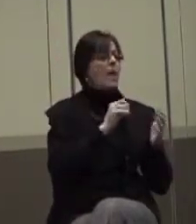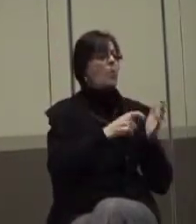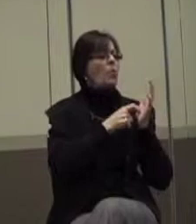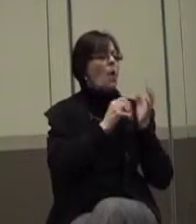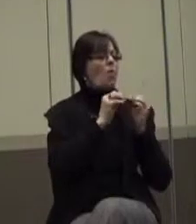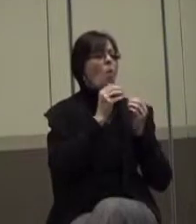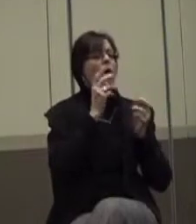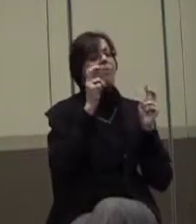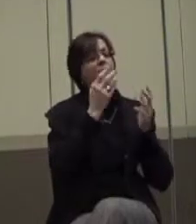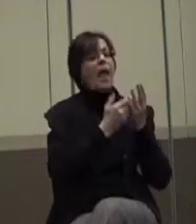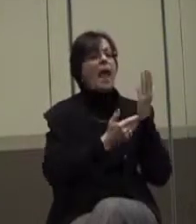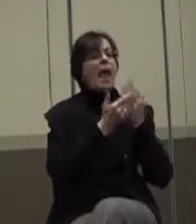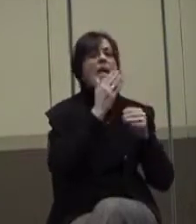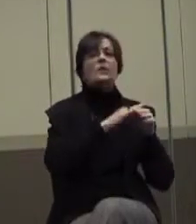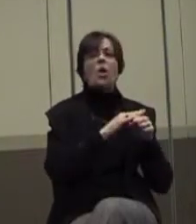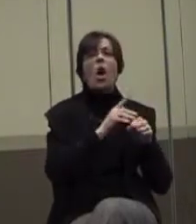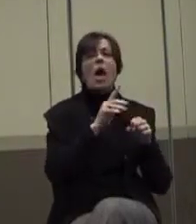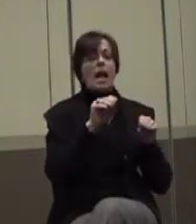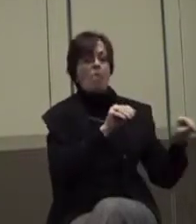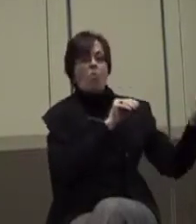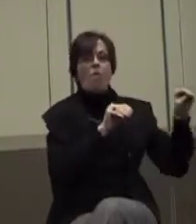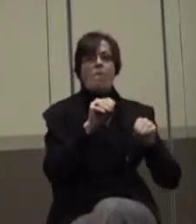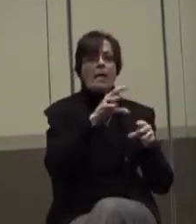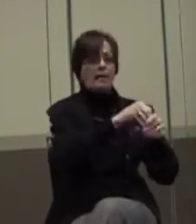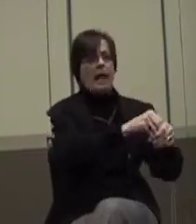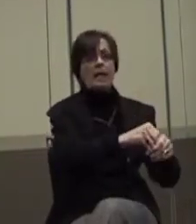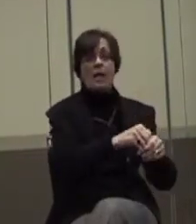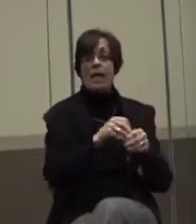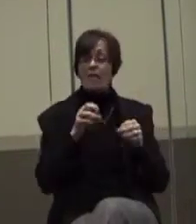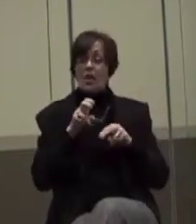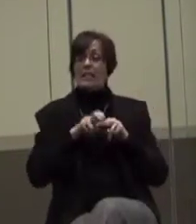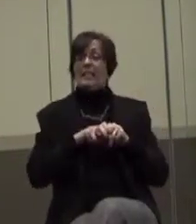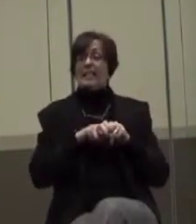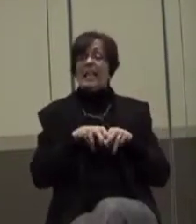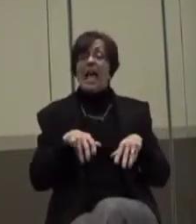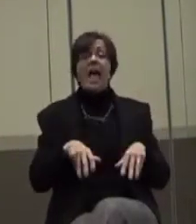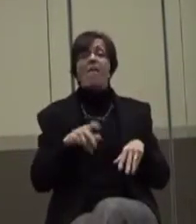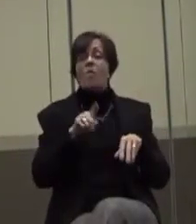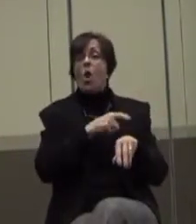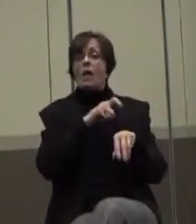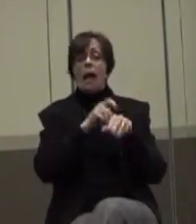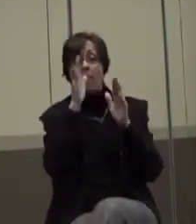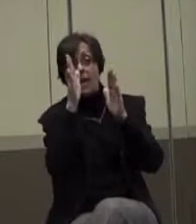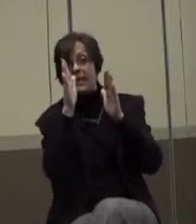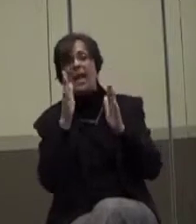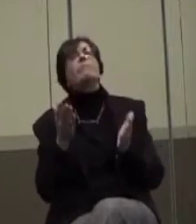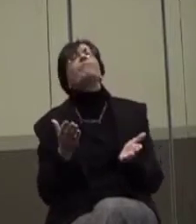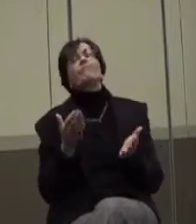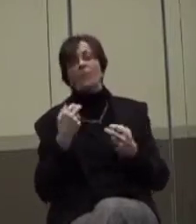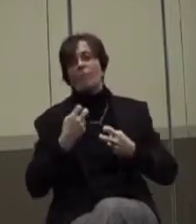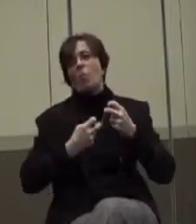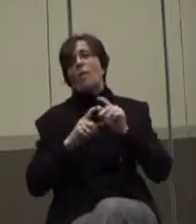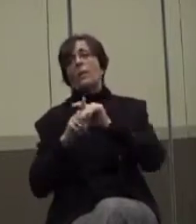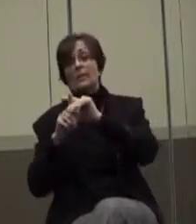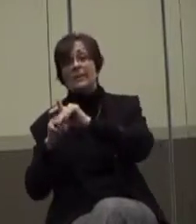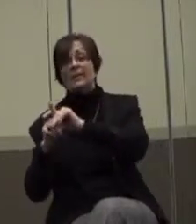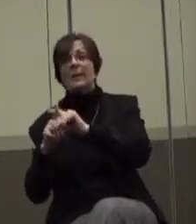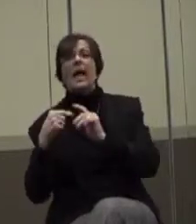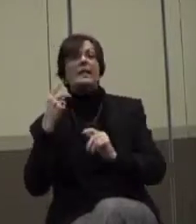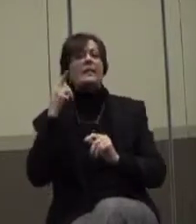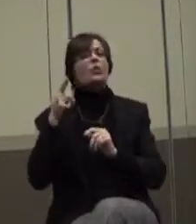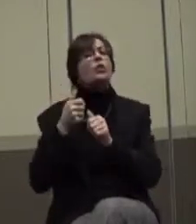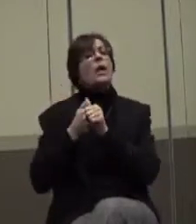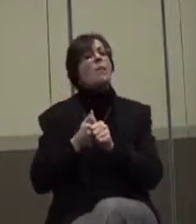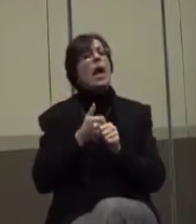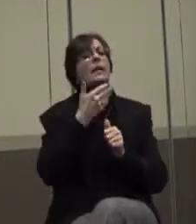require more hands-on, and she's got some movement tied into it. If she has to sit for long periods of time and attend, we have problems. I see that